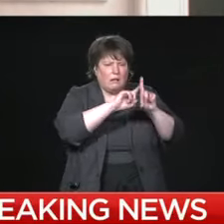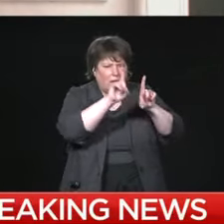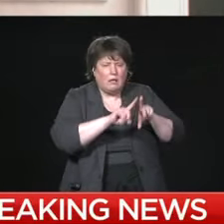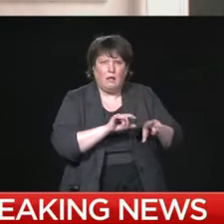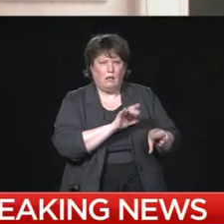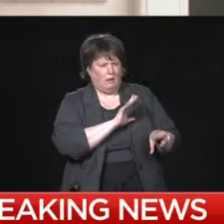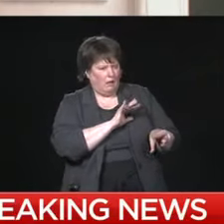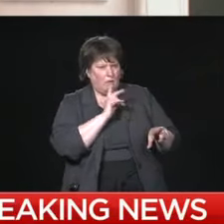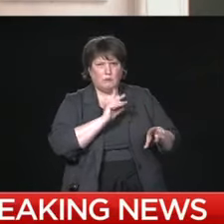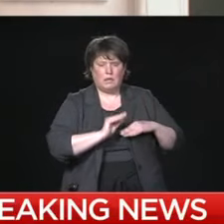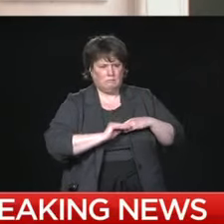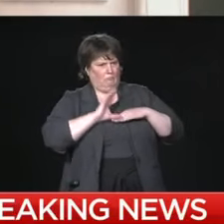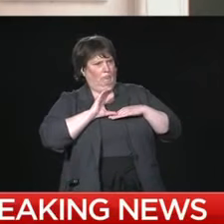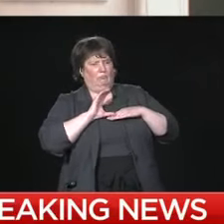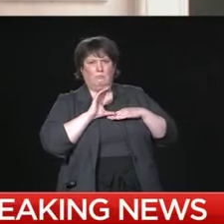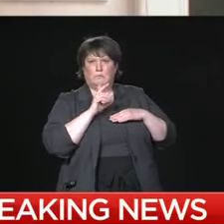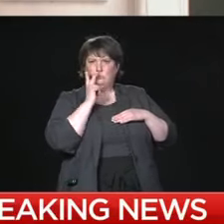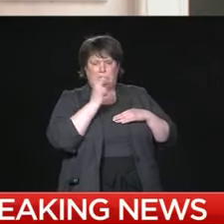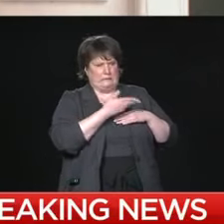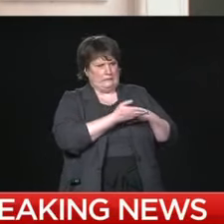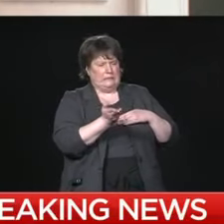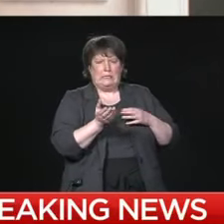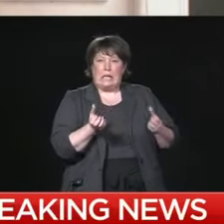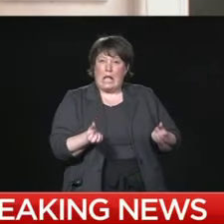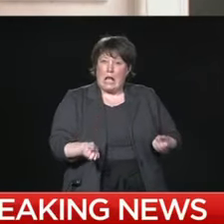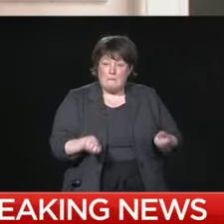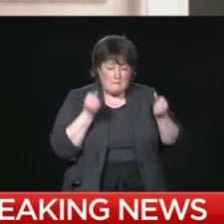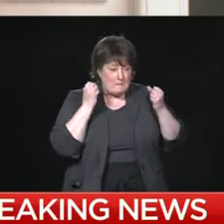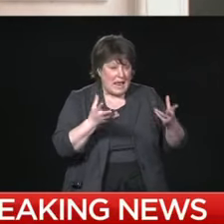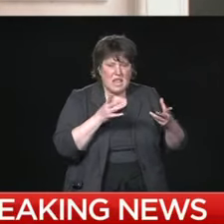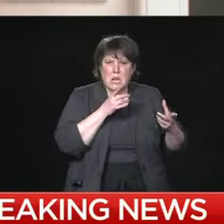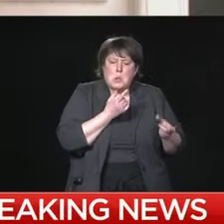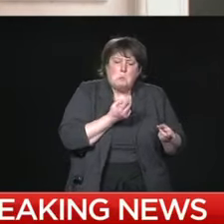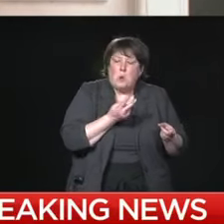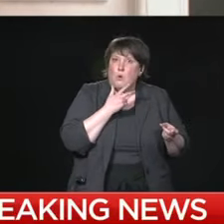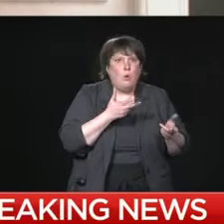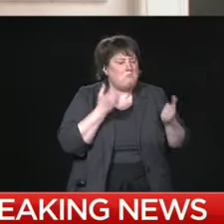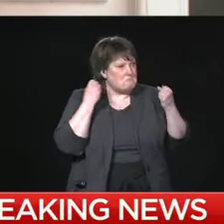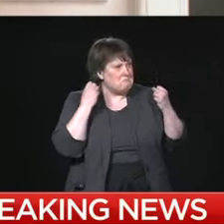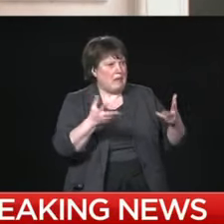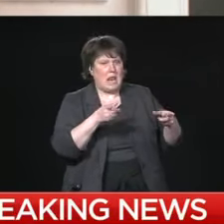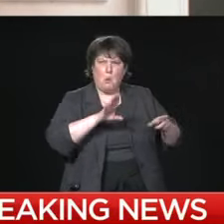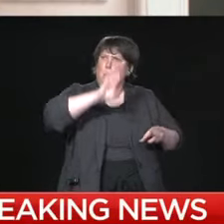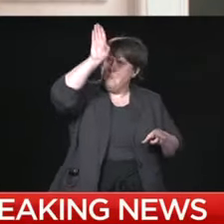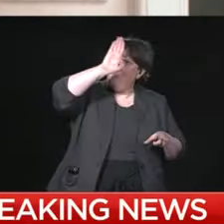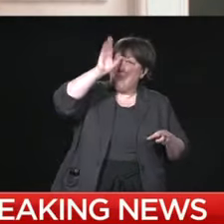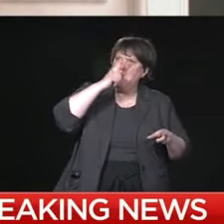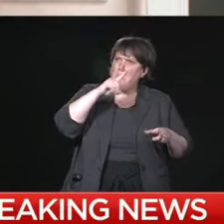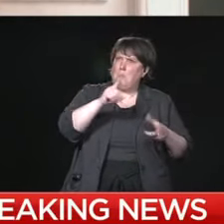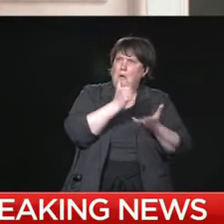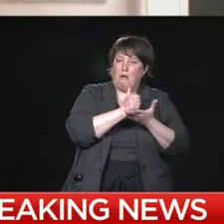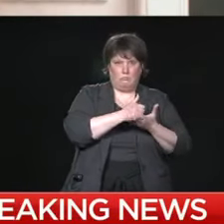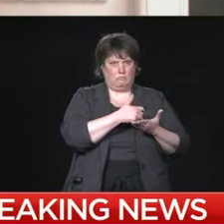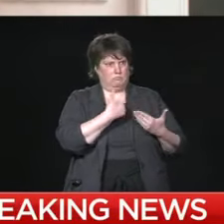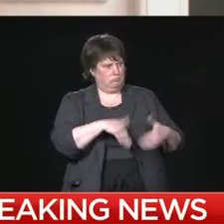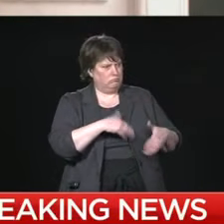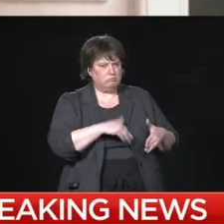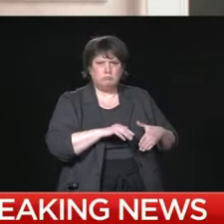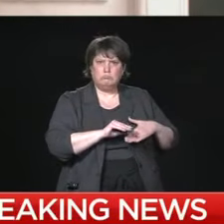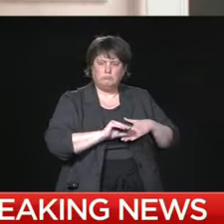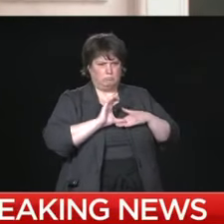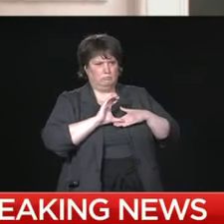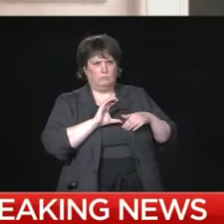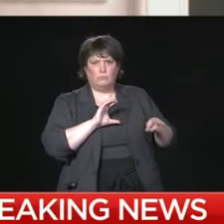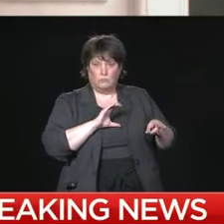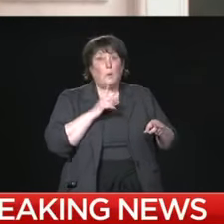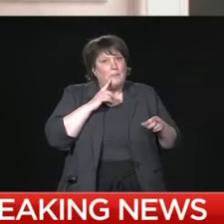amazing and inspiring story to see how many factories and manufacturers are stepping up. In the meantime, we're continuing to